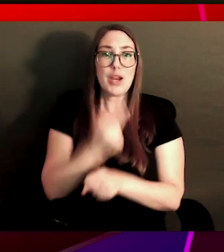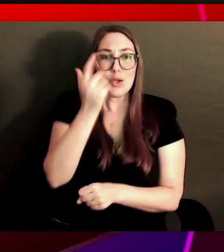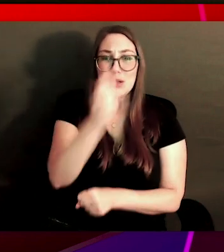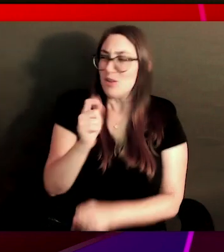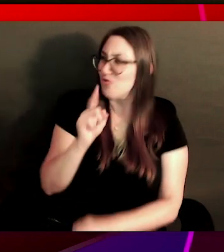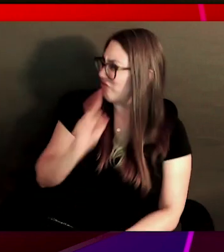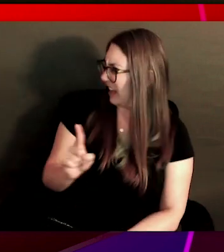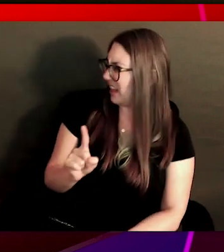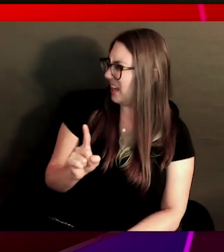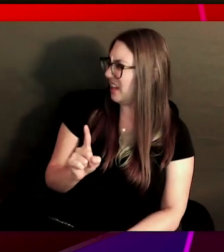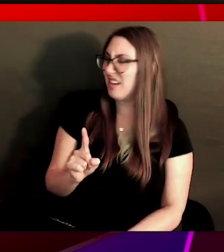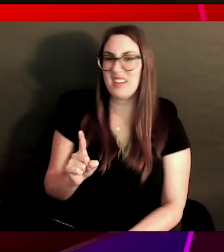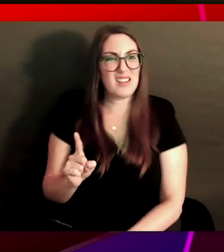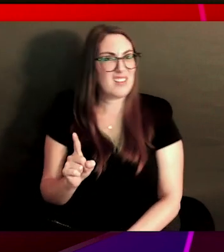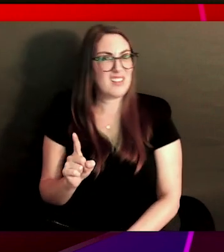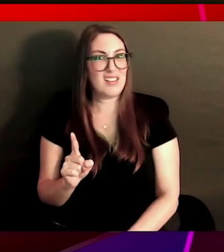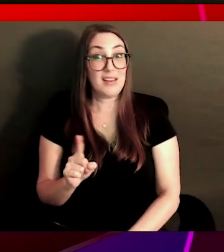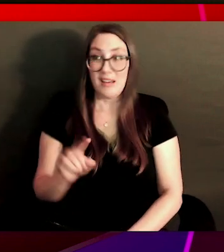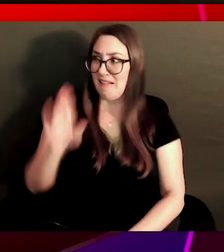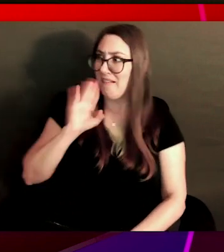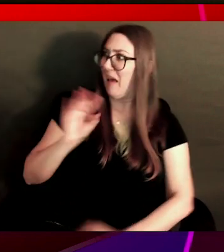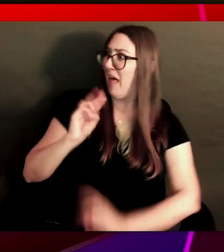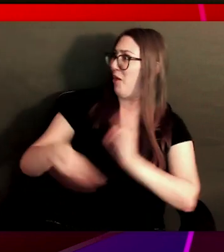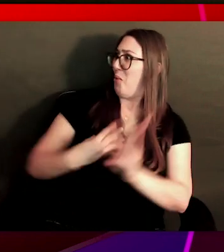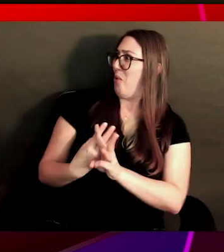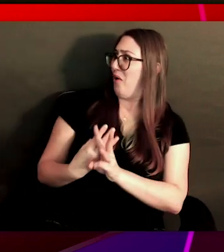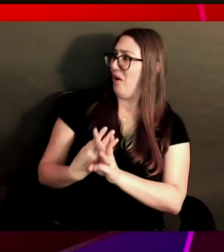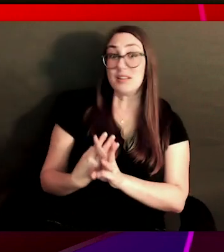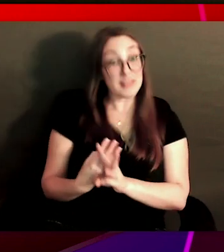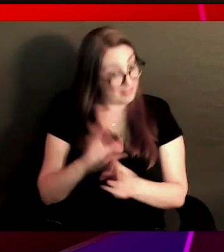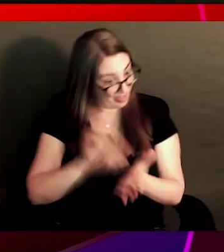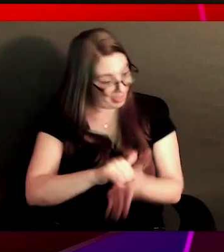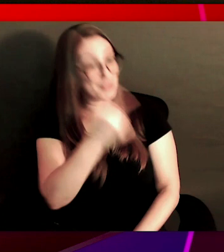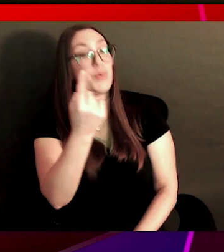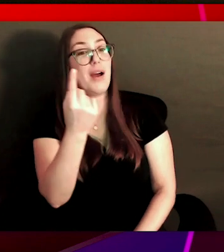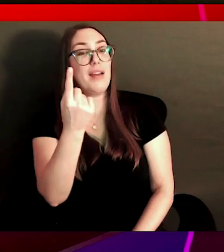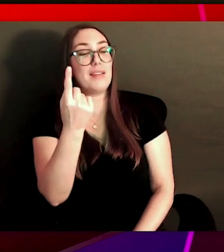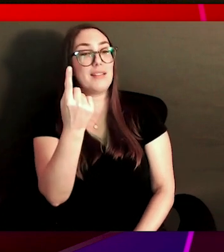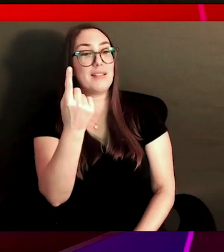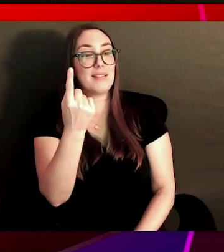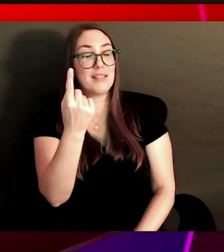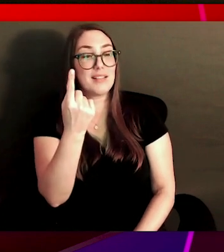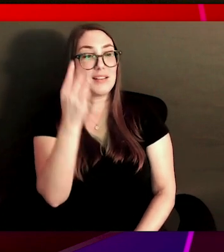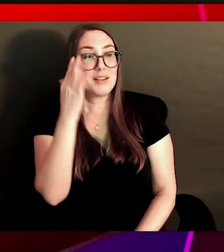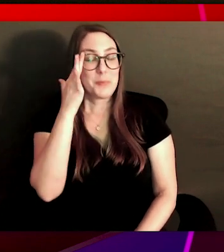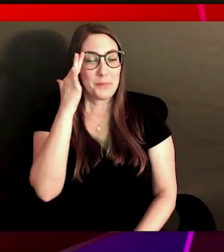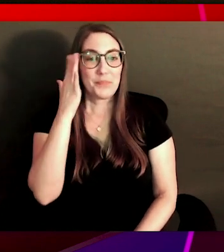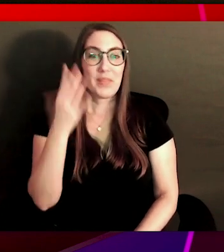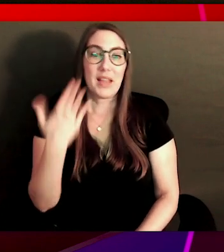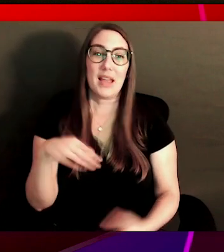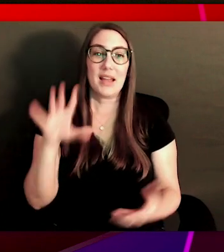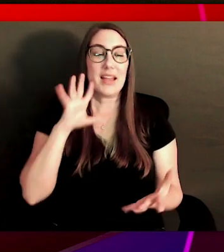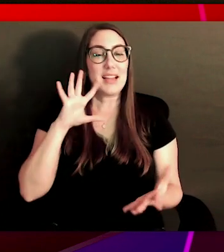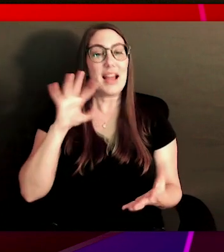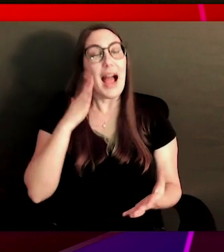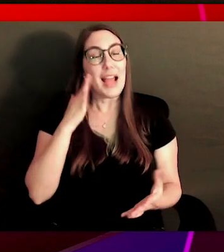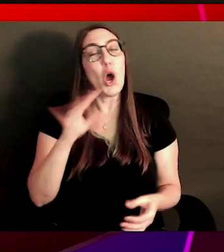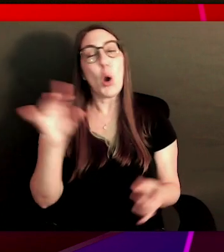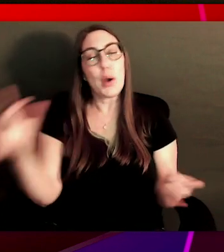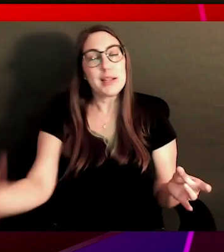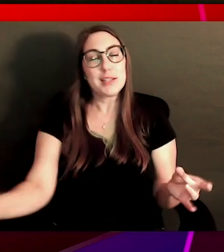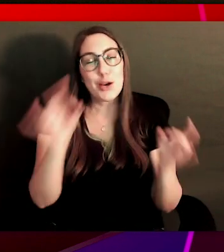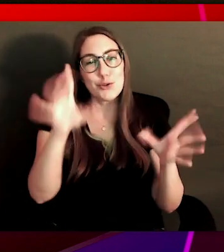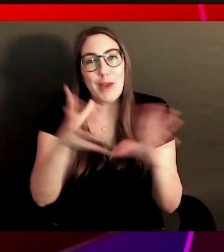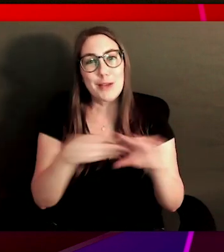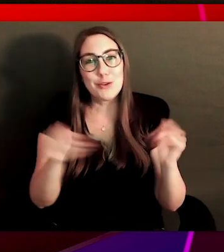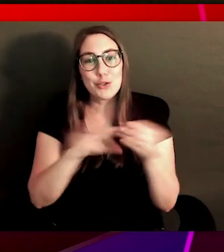survive. That's the hello world of that's one awesome. Of them. Yeah, yeah. For, you know, using background information, it's a tragic story, but you can find a lot of insights based